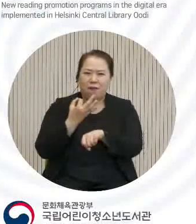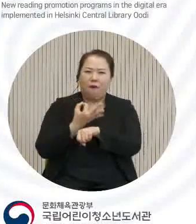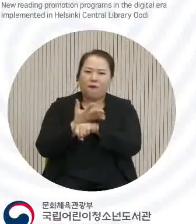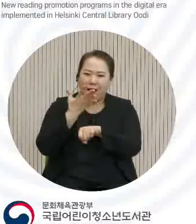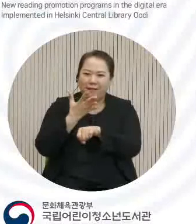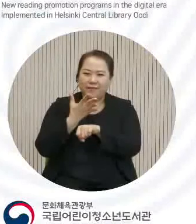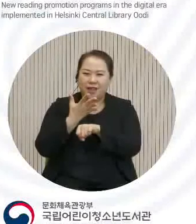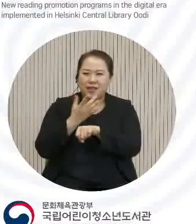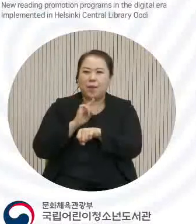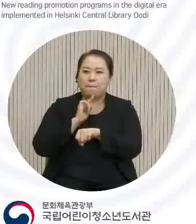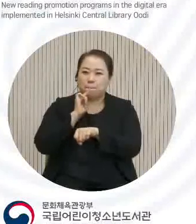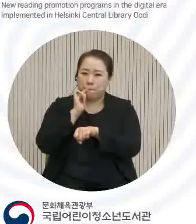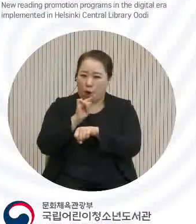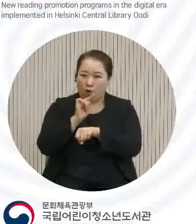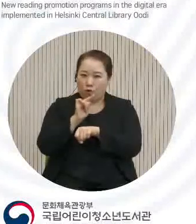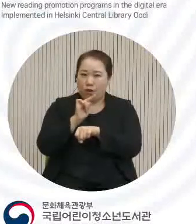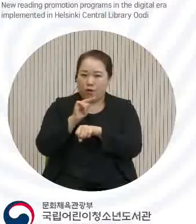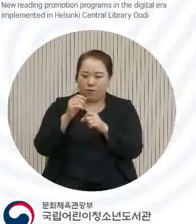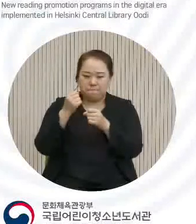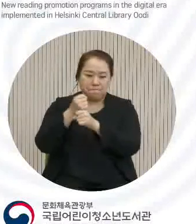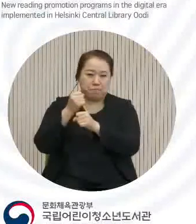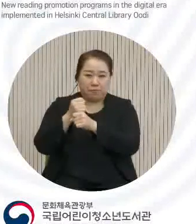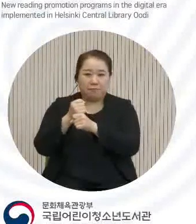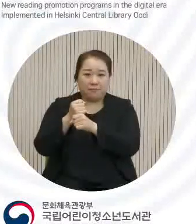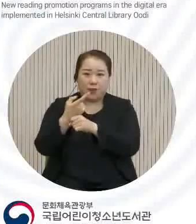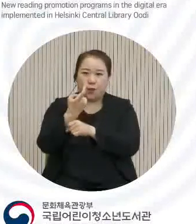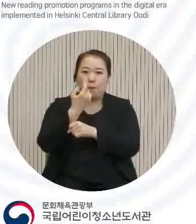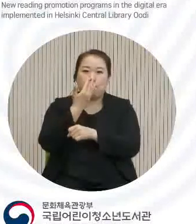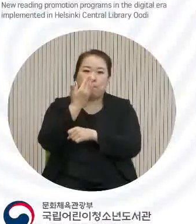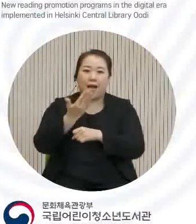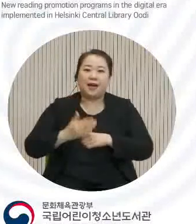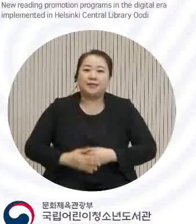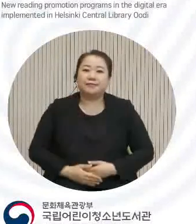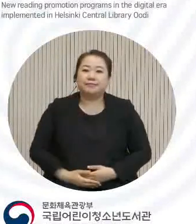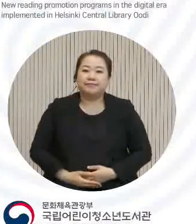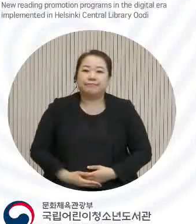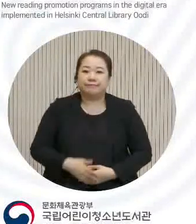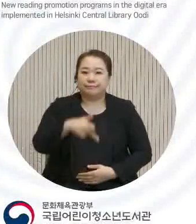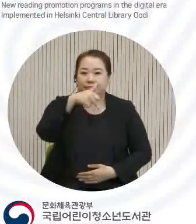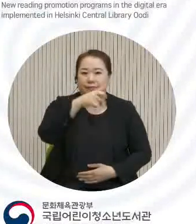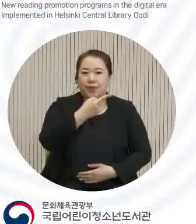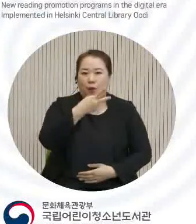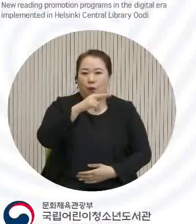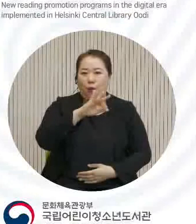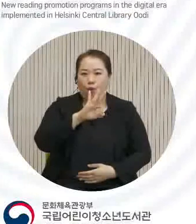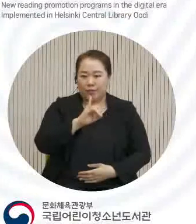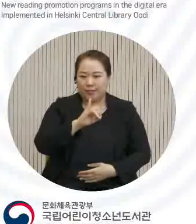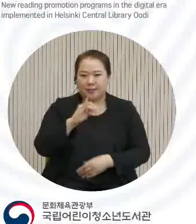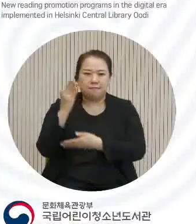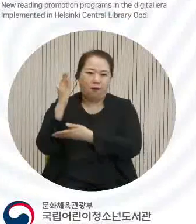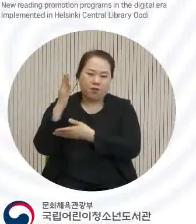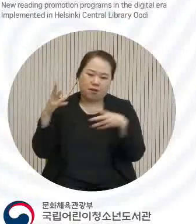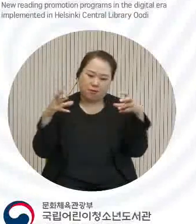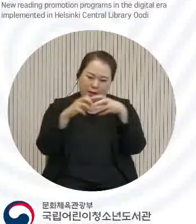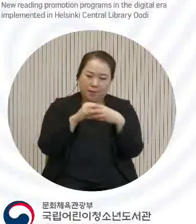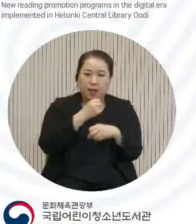In the workshops, coding is interwoven with the story time in a way that awakens